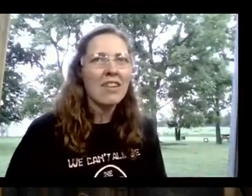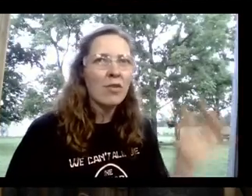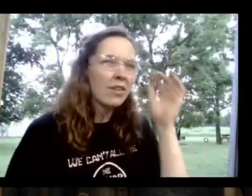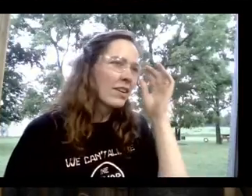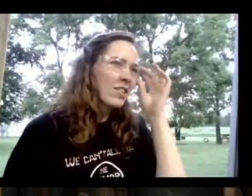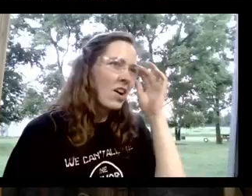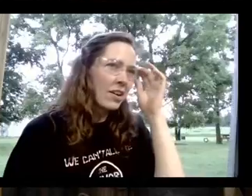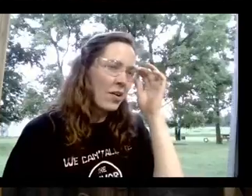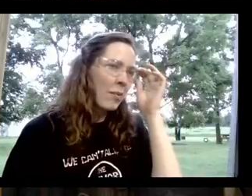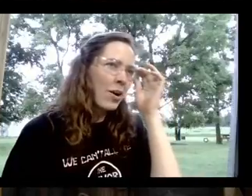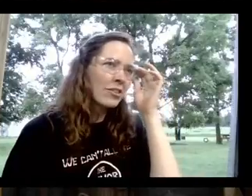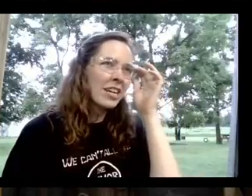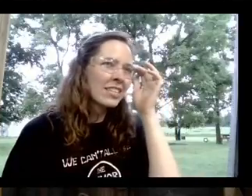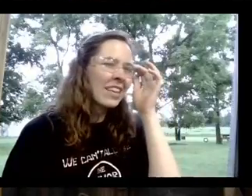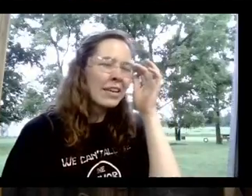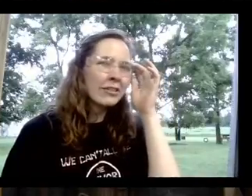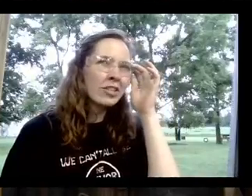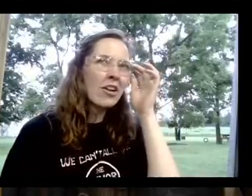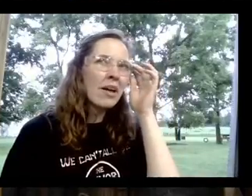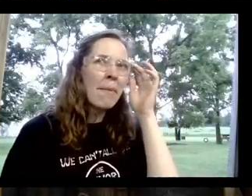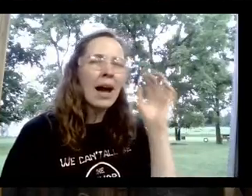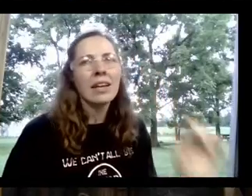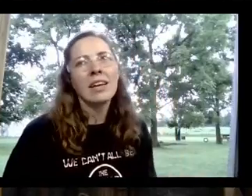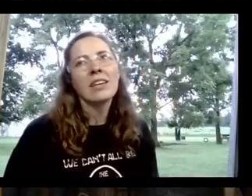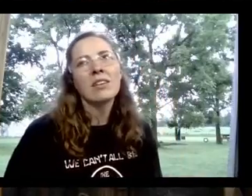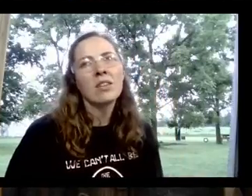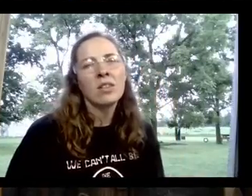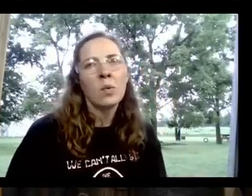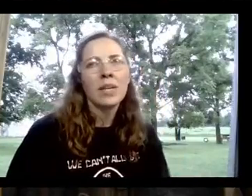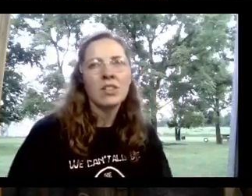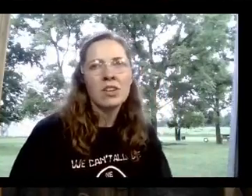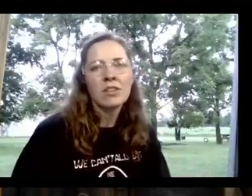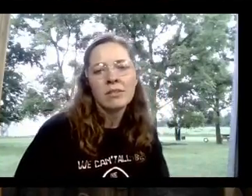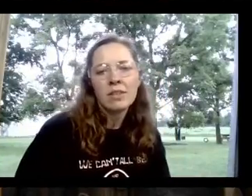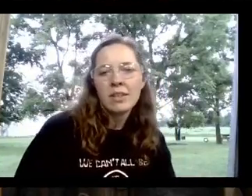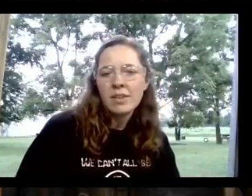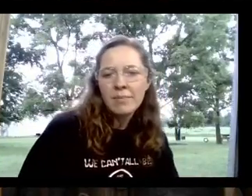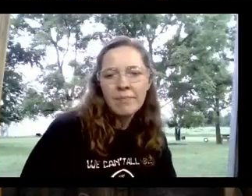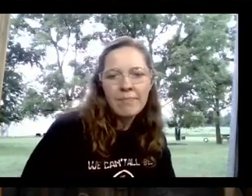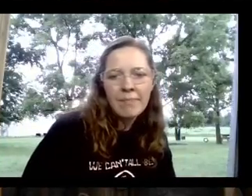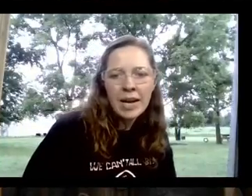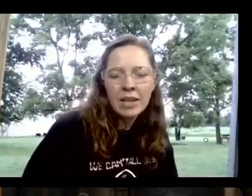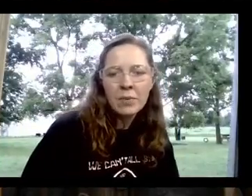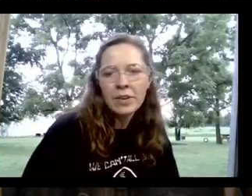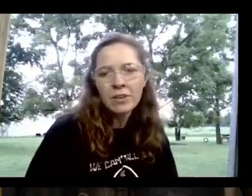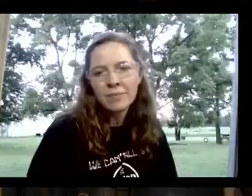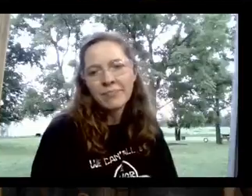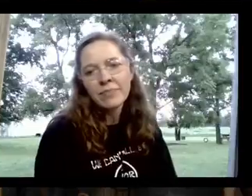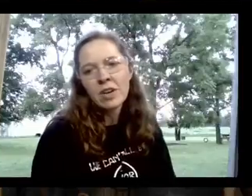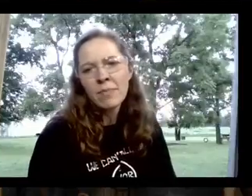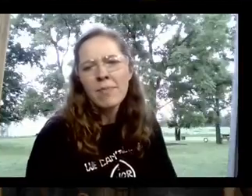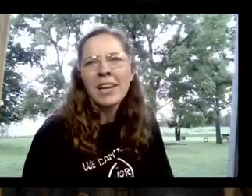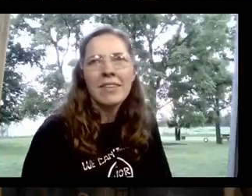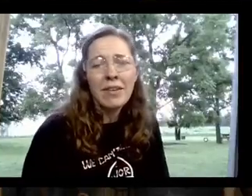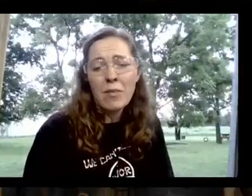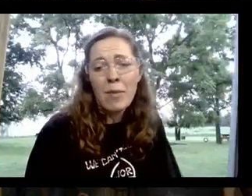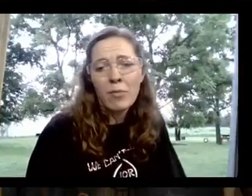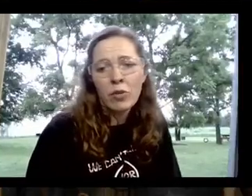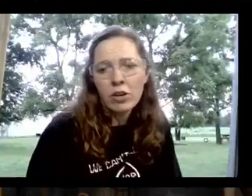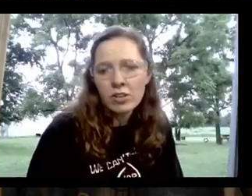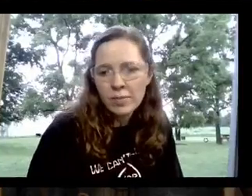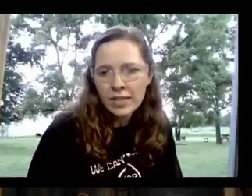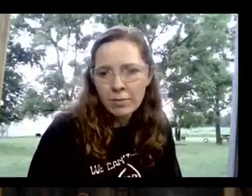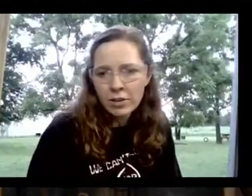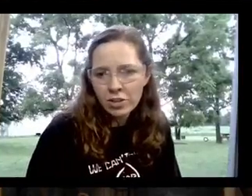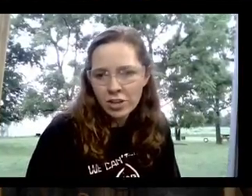Just kind of one of those ongoing projects. I think you started it back in the winter. Yeah. Back in the winter. Or might have even been